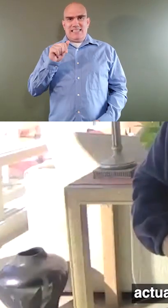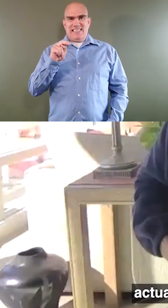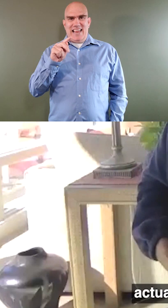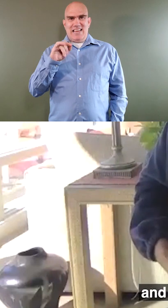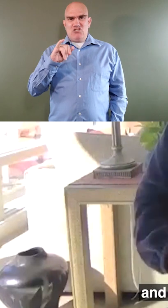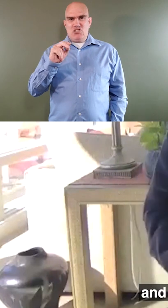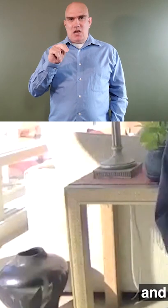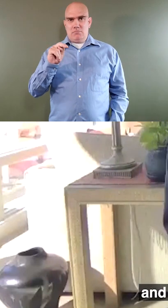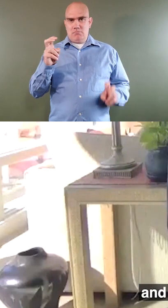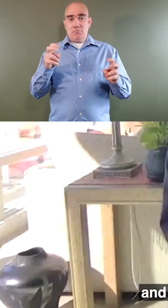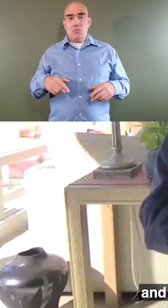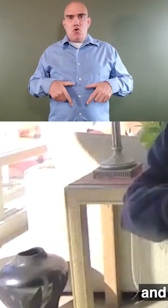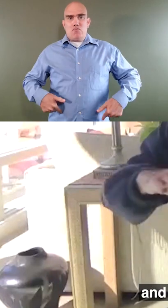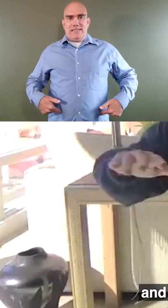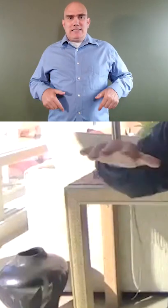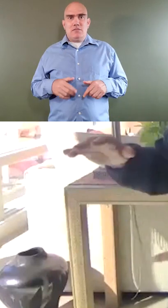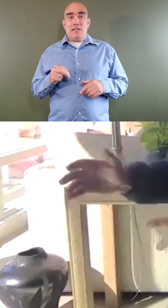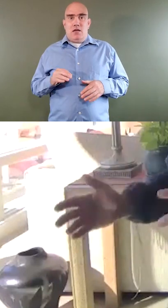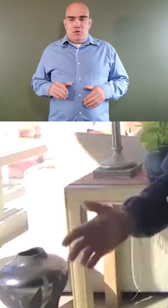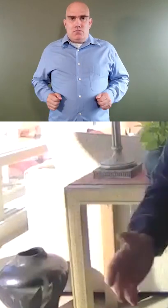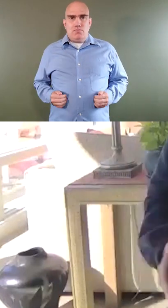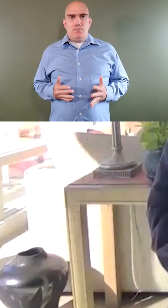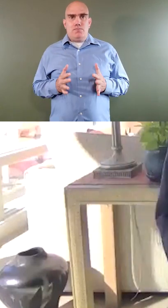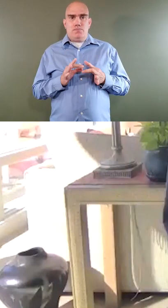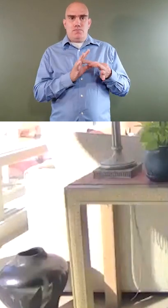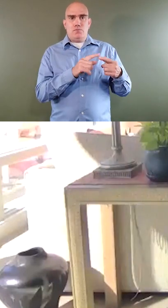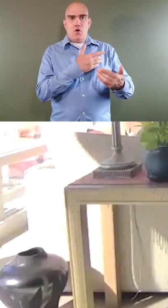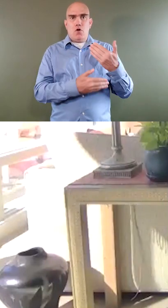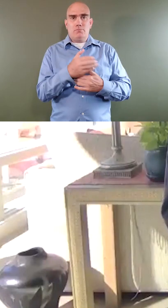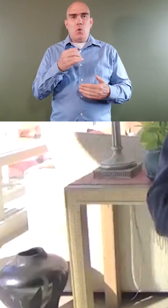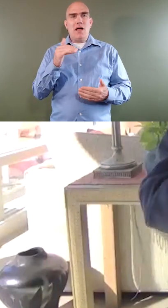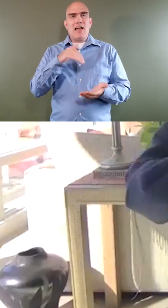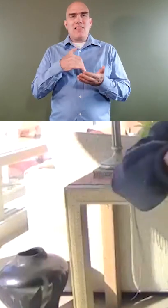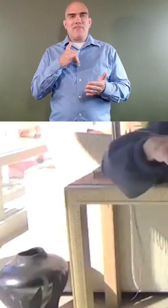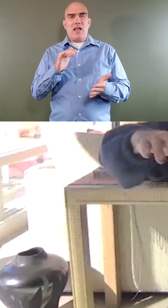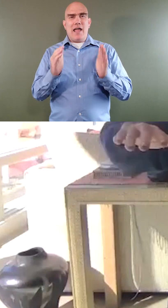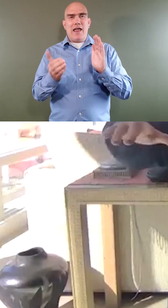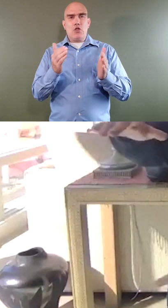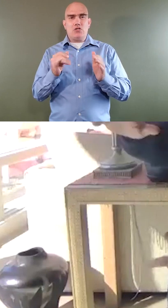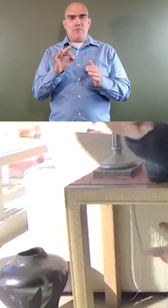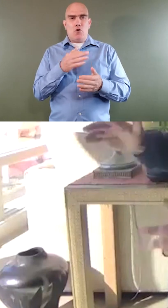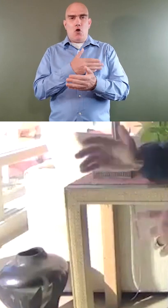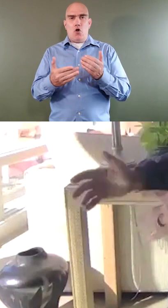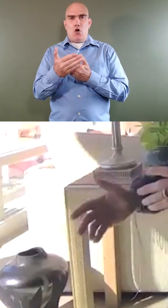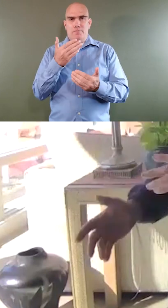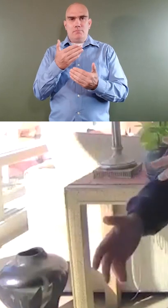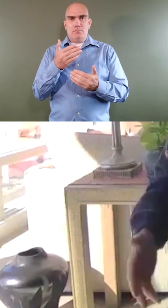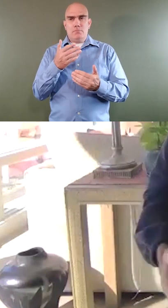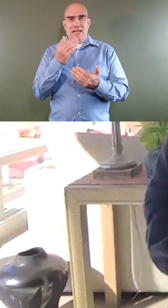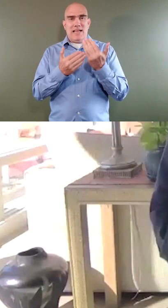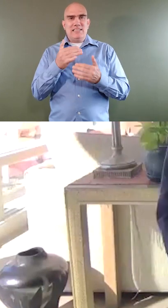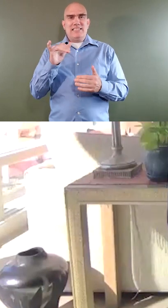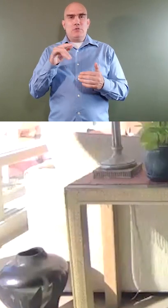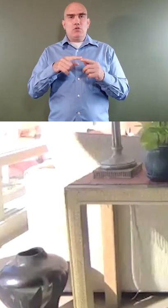the waist and then to the arms and the hands. So here again, we have that analogy of the arms and the hands similar